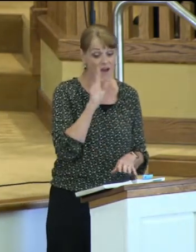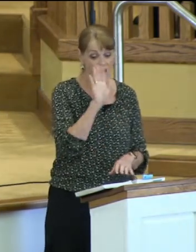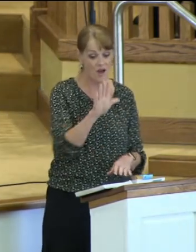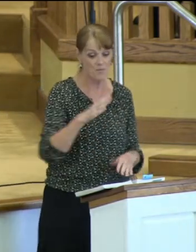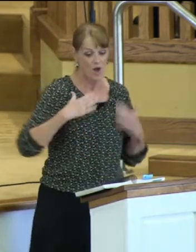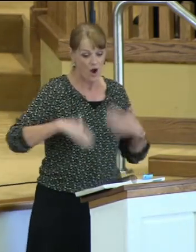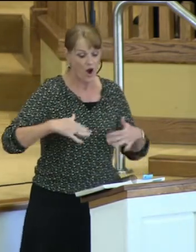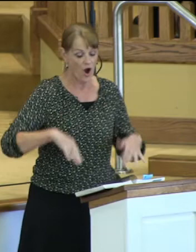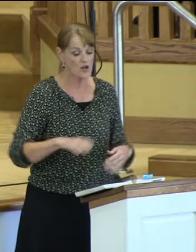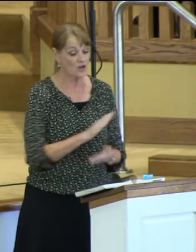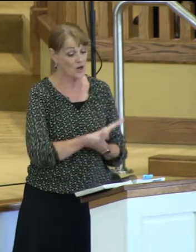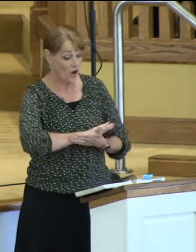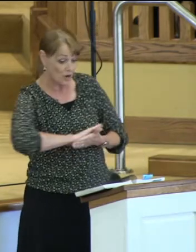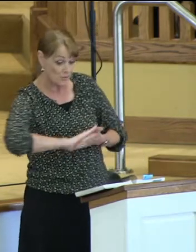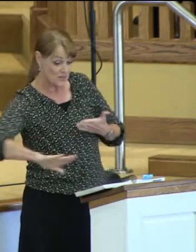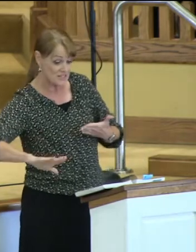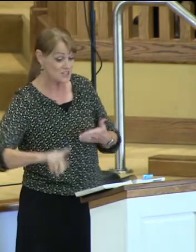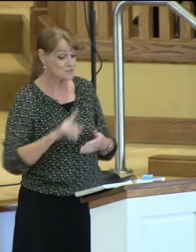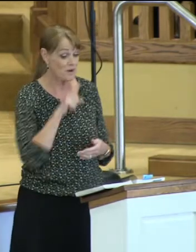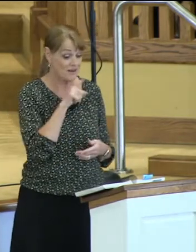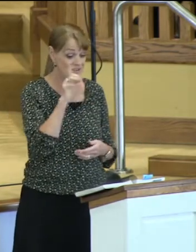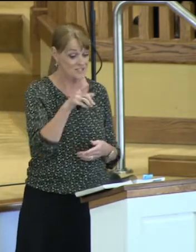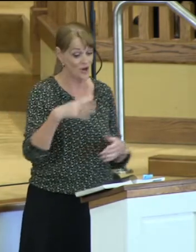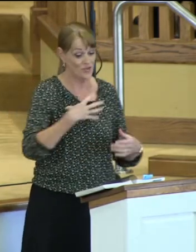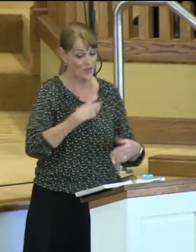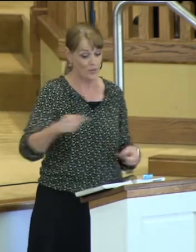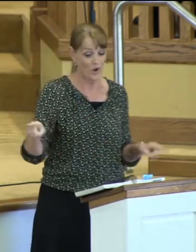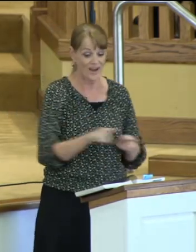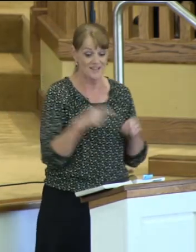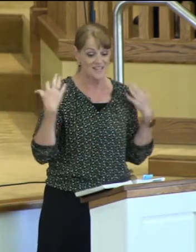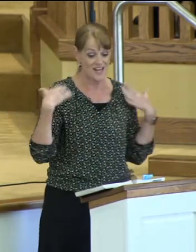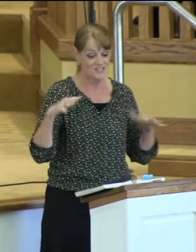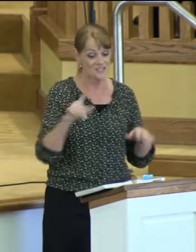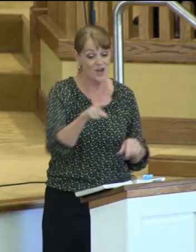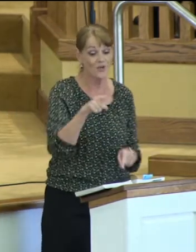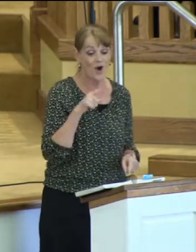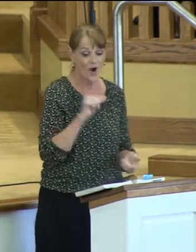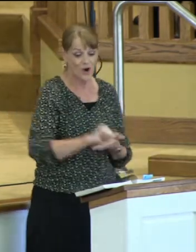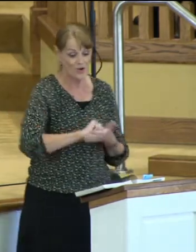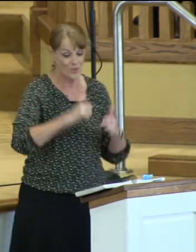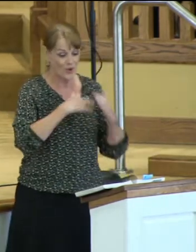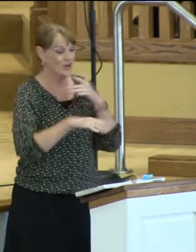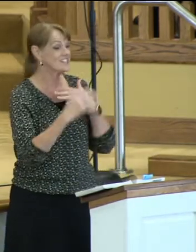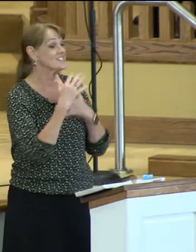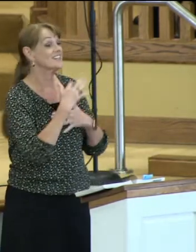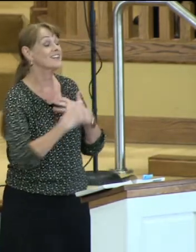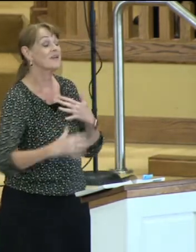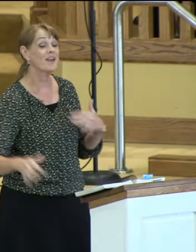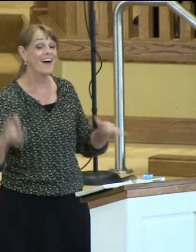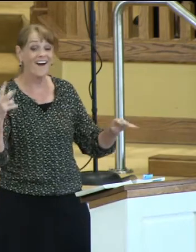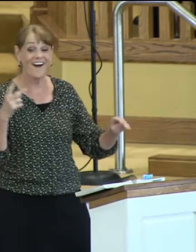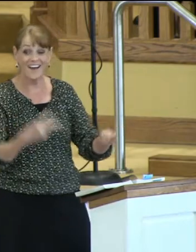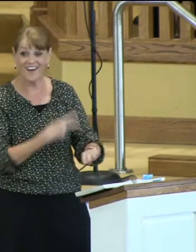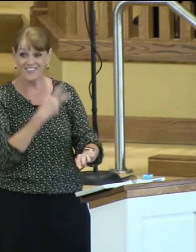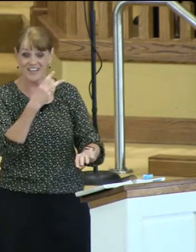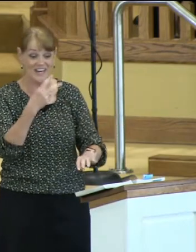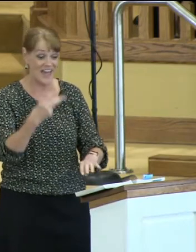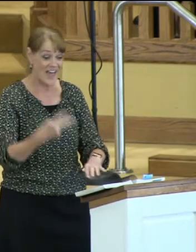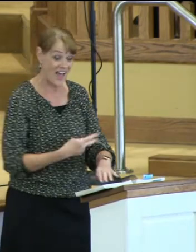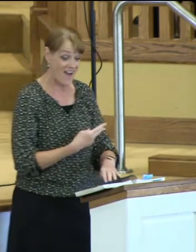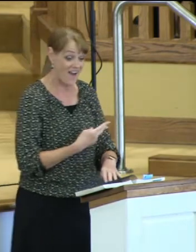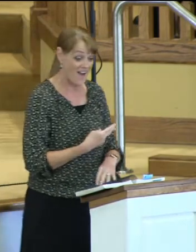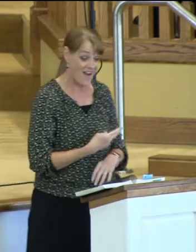Lamb. Are your garments spotless? Are they brightest? Are you washed? Blood of